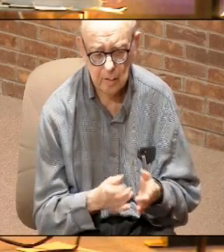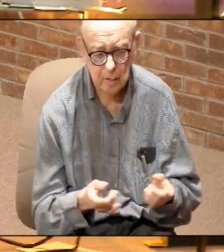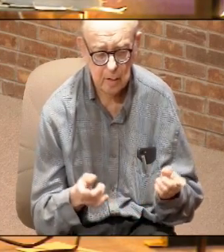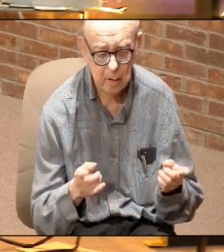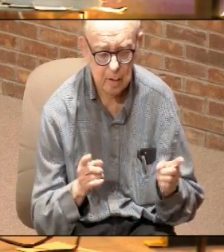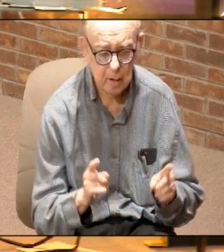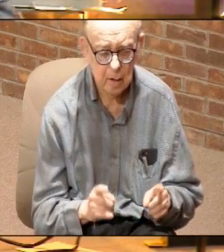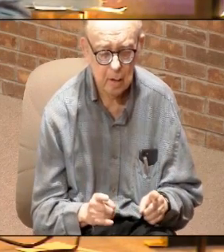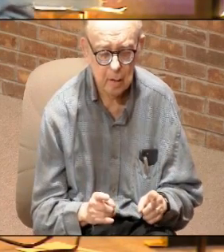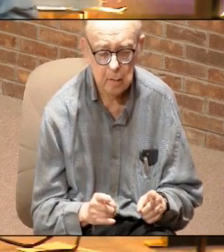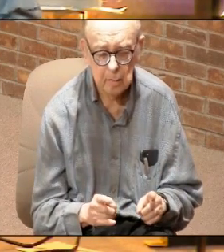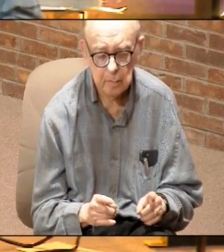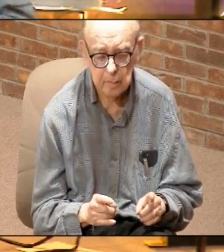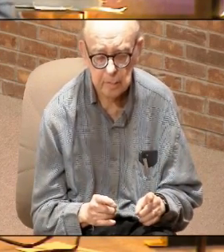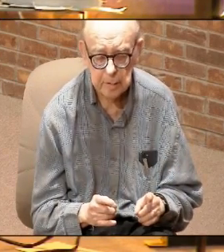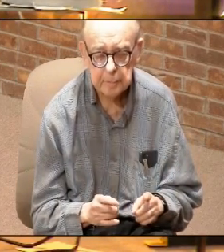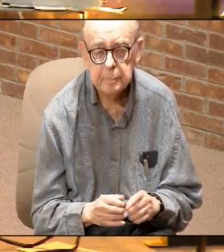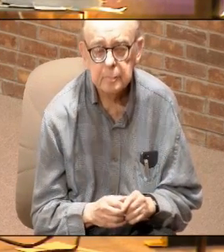when